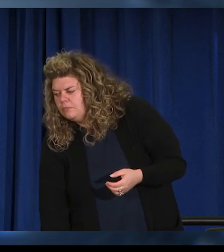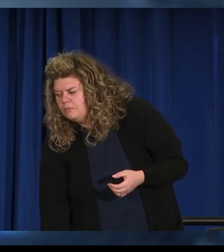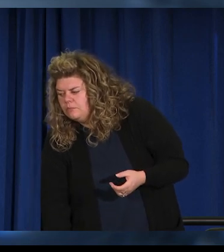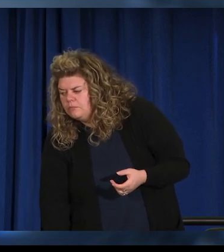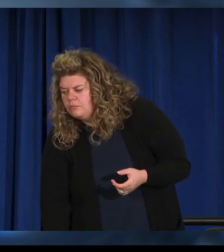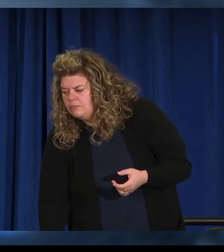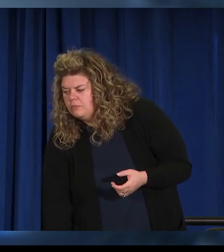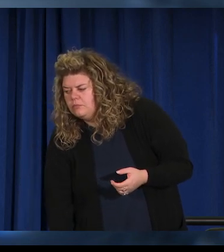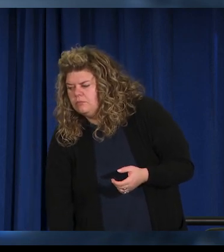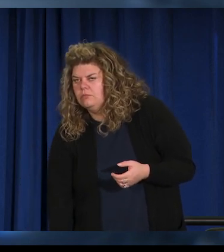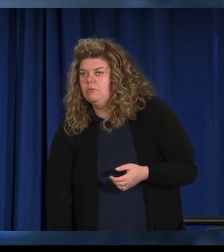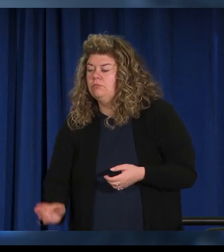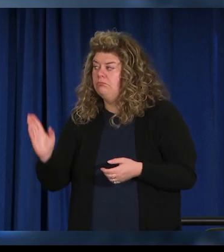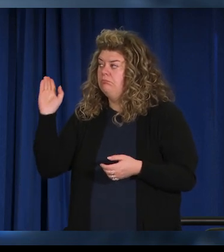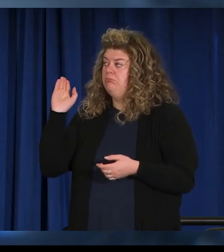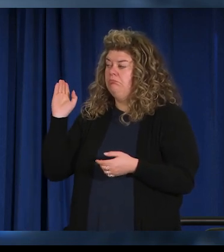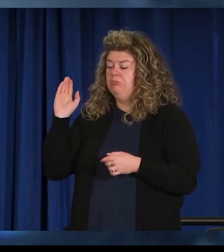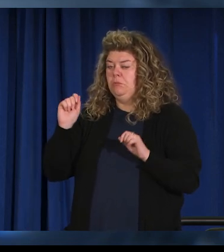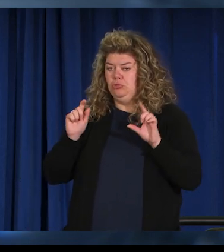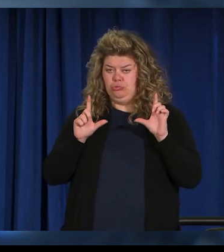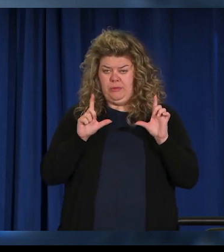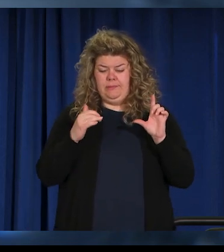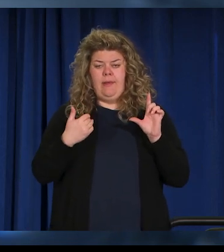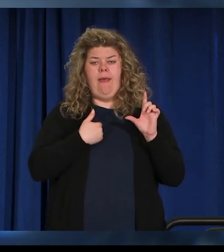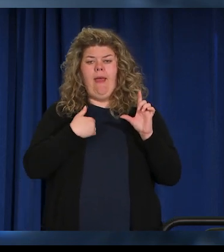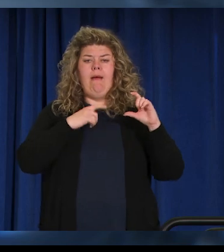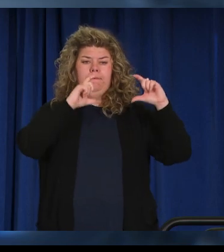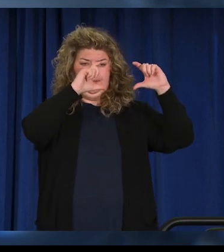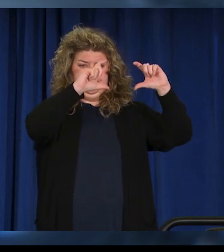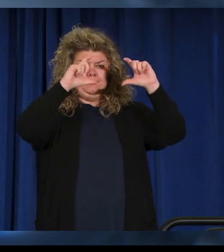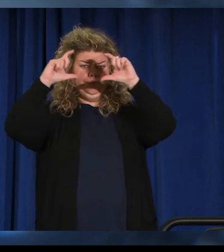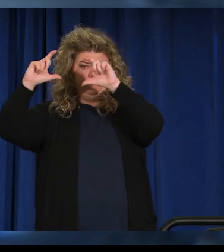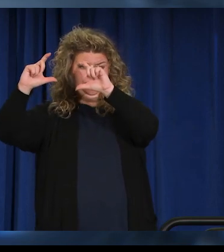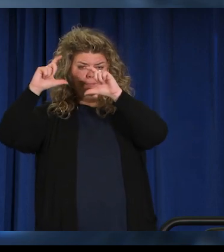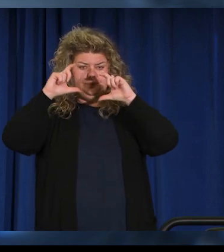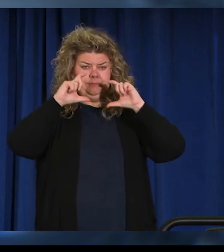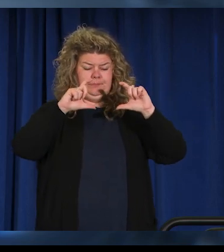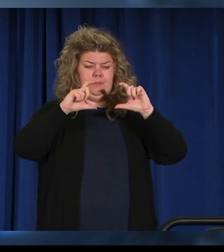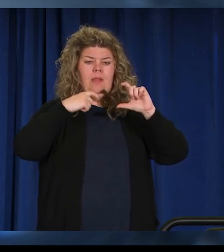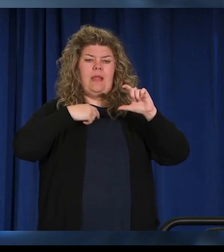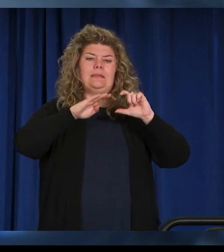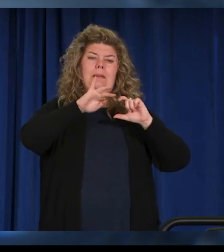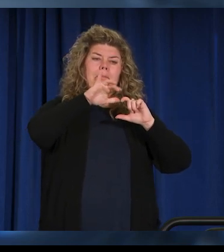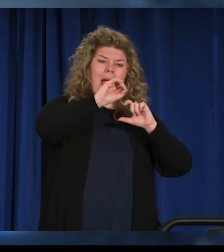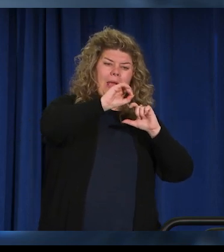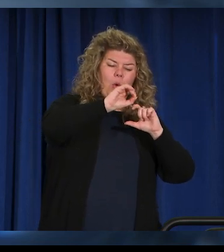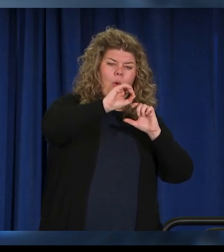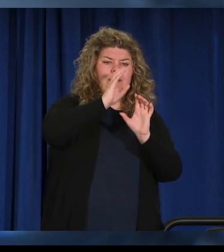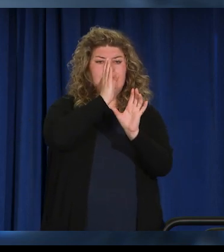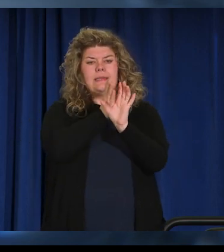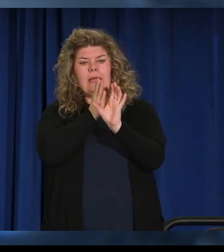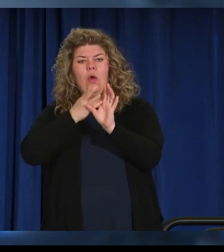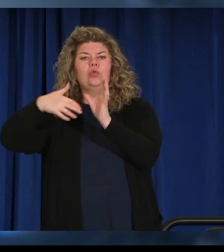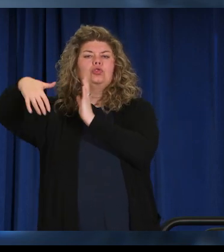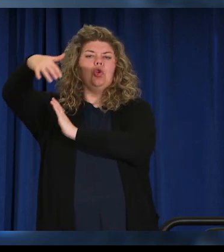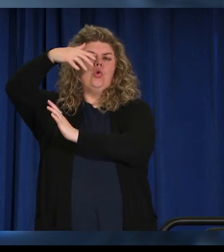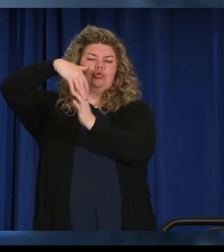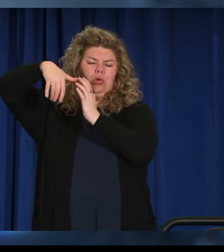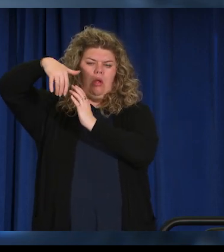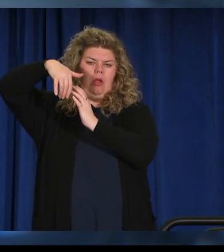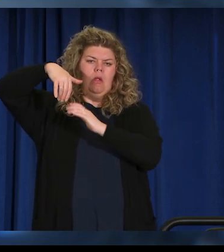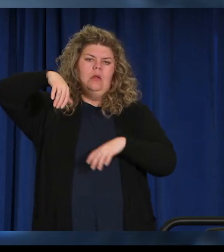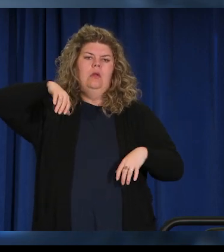On the screen is a Venn diagram that visually represents the biopsychosocial concept that disability is defined